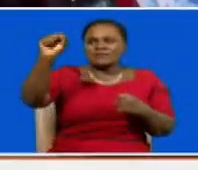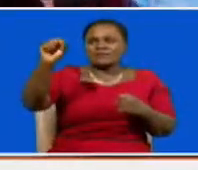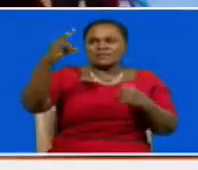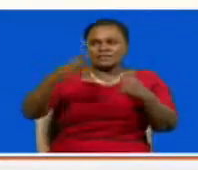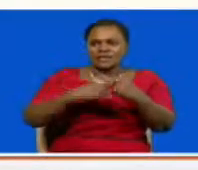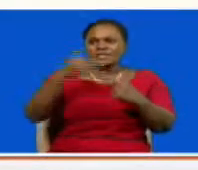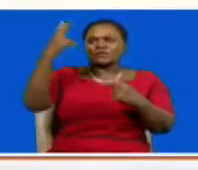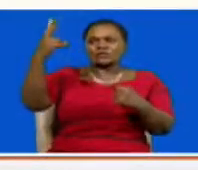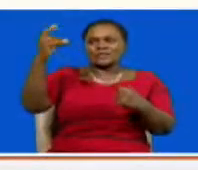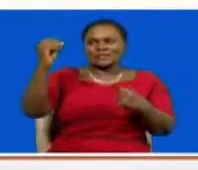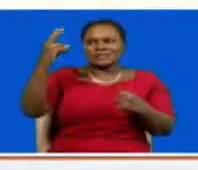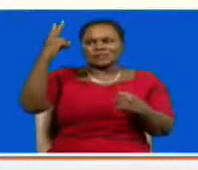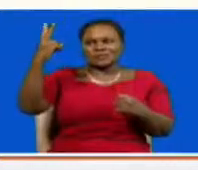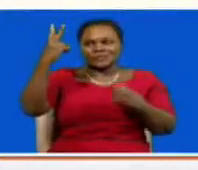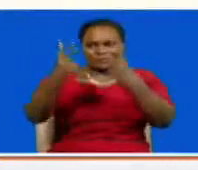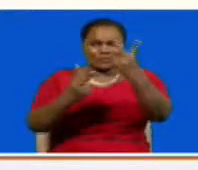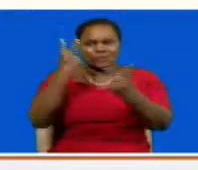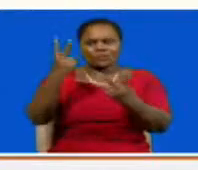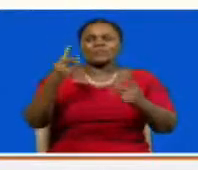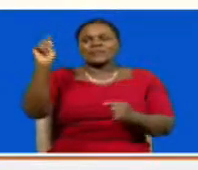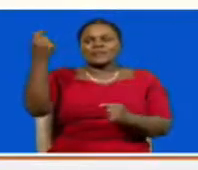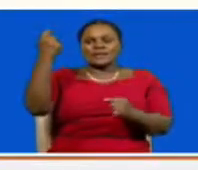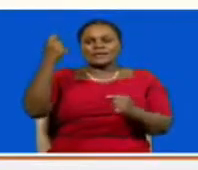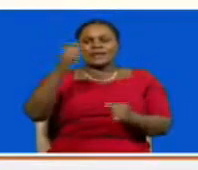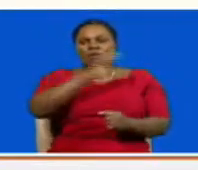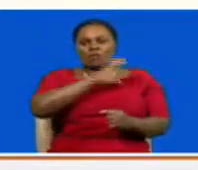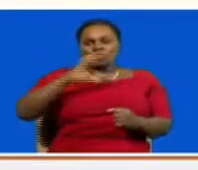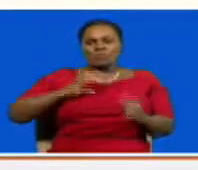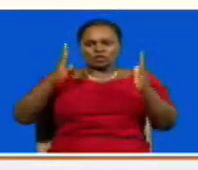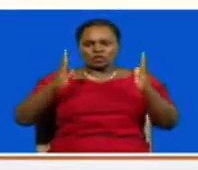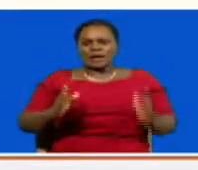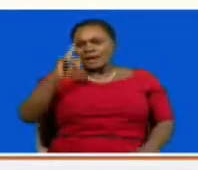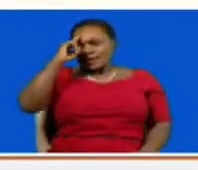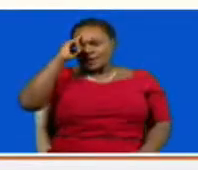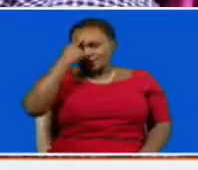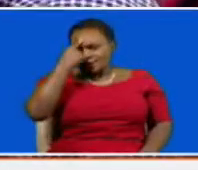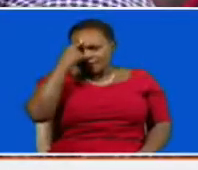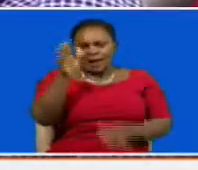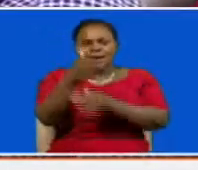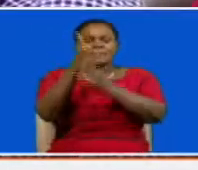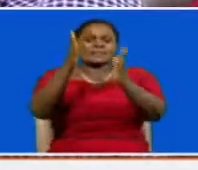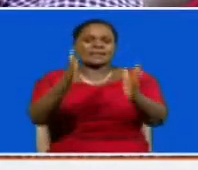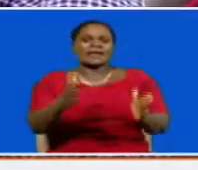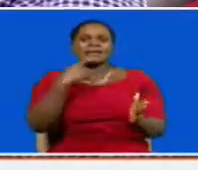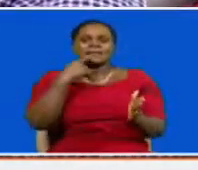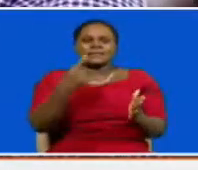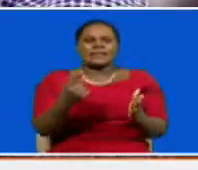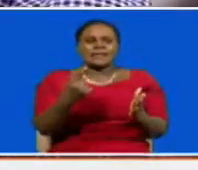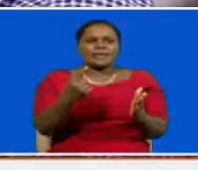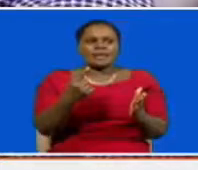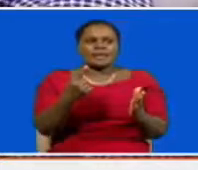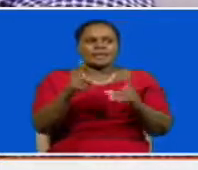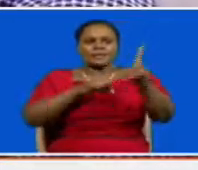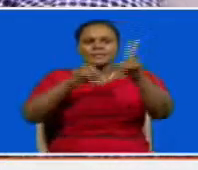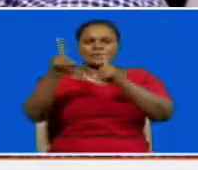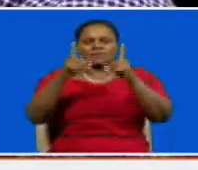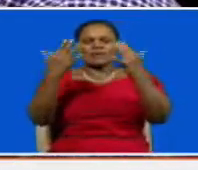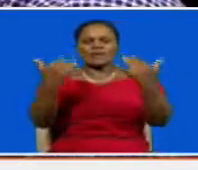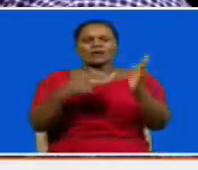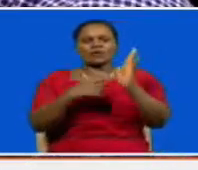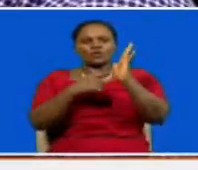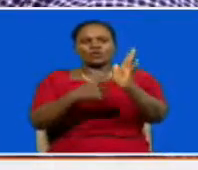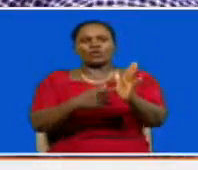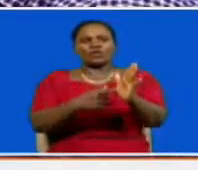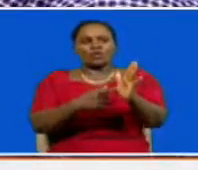81,458 in 2022. Kenya's High Commissioner to India, Ambassador Willie Bett, says the current travel trends show that